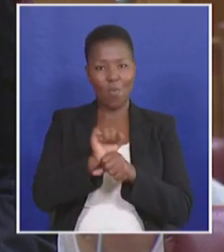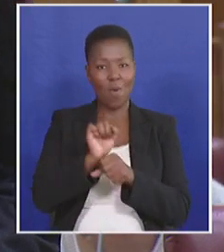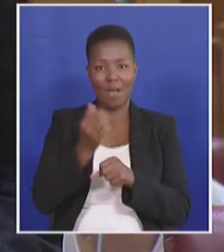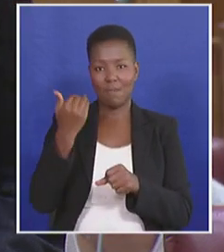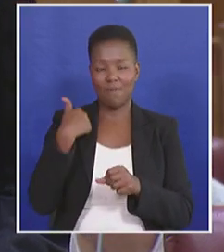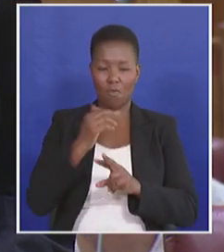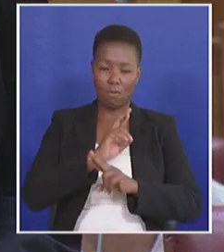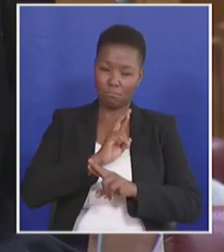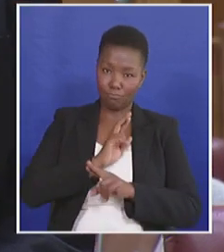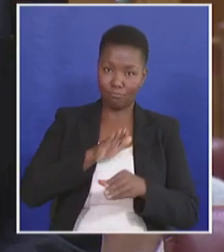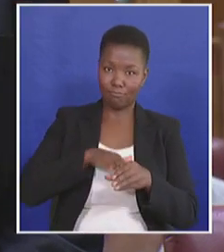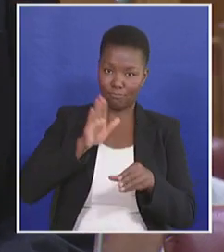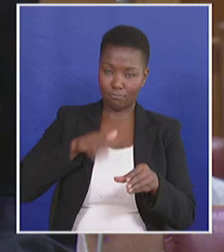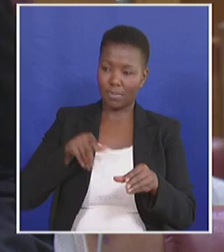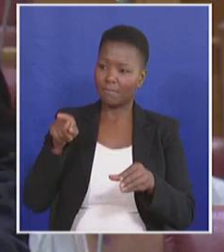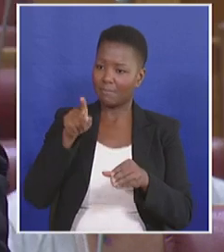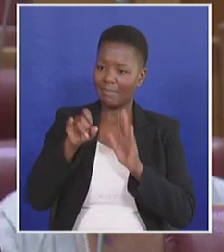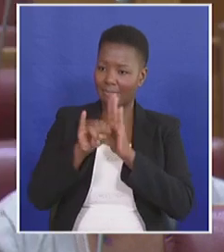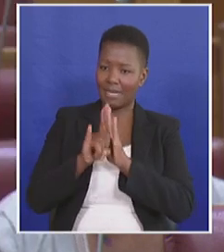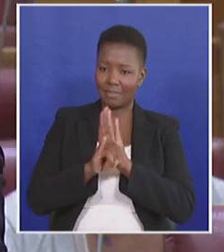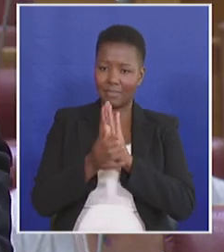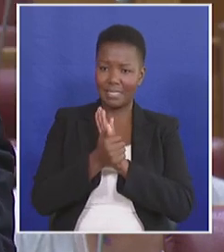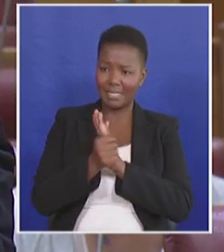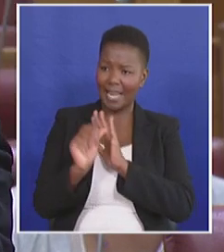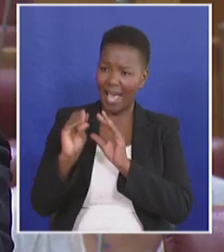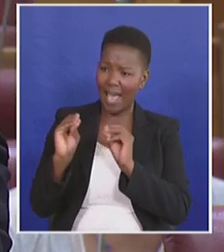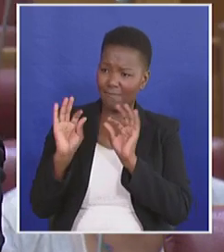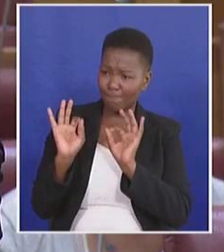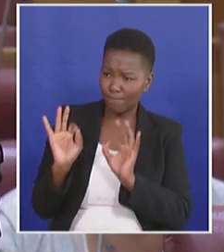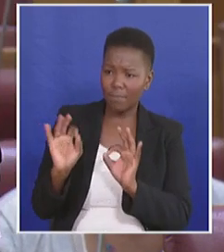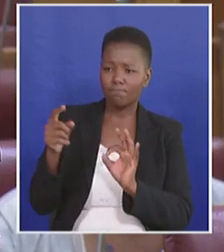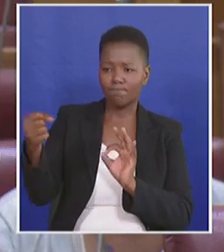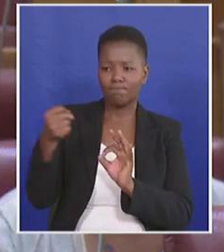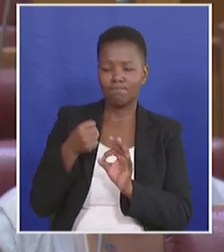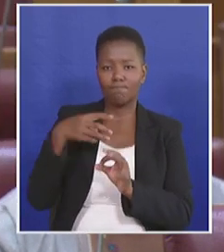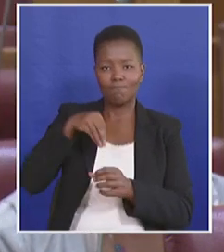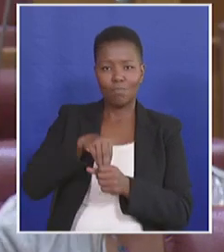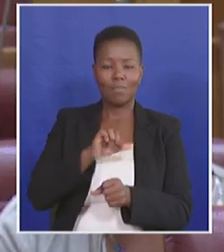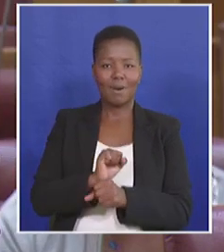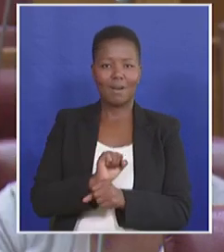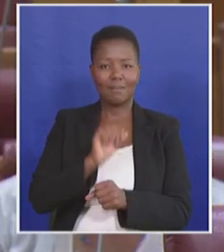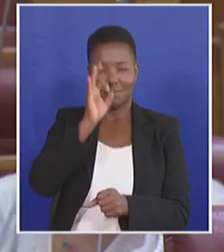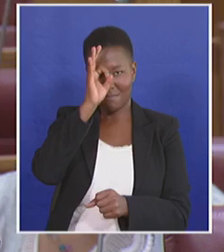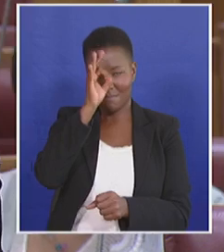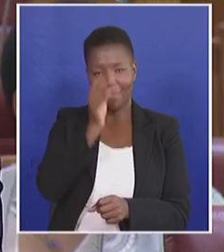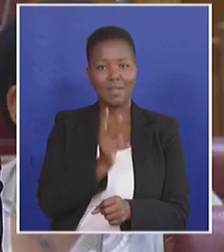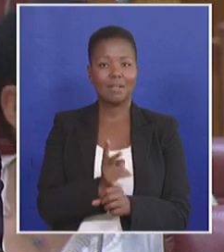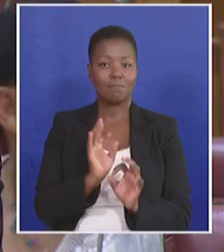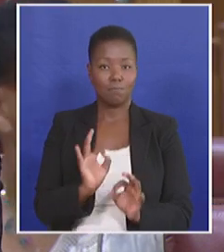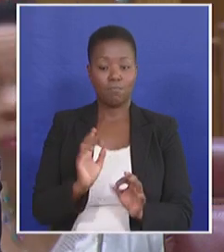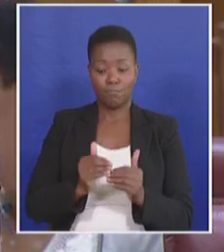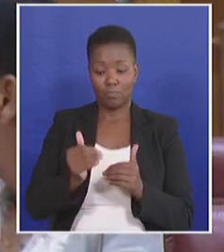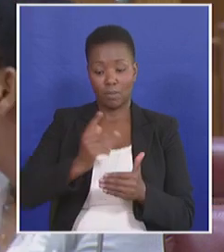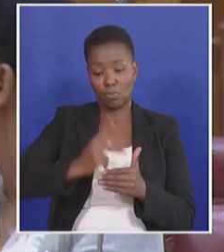necessary skills and clear criminal record to rejoin the department. The project is almost